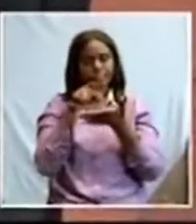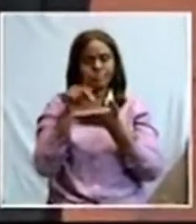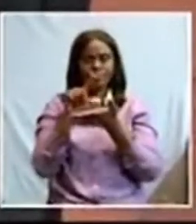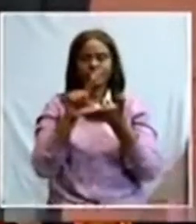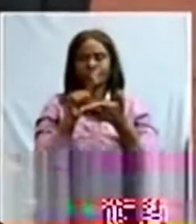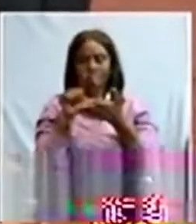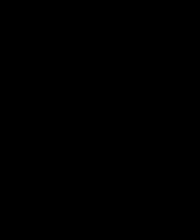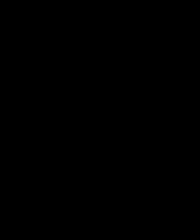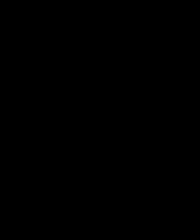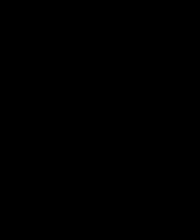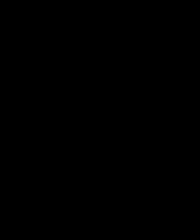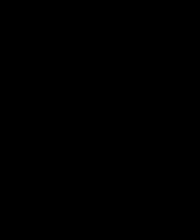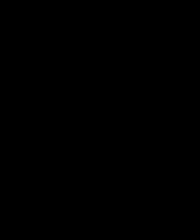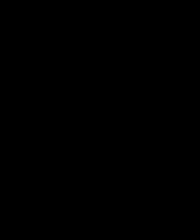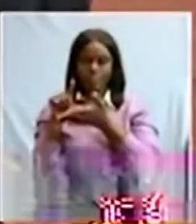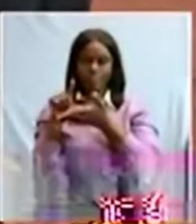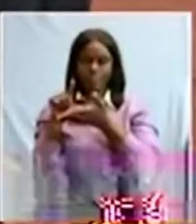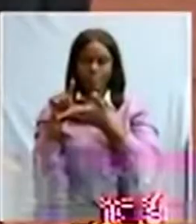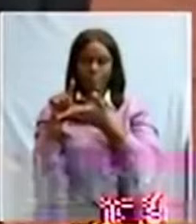defaulting,